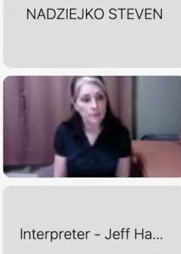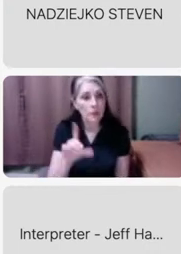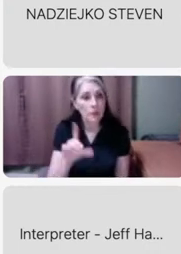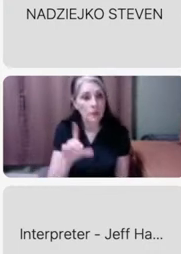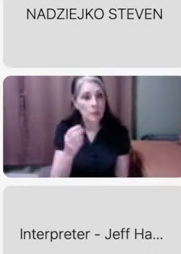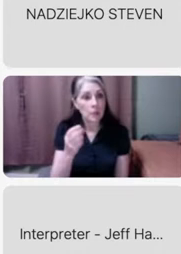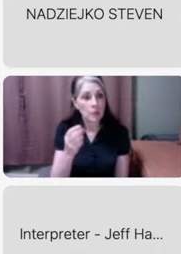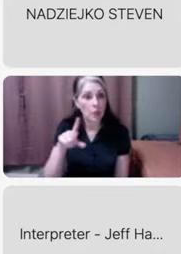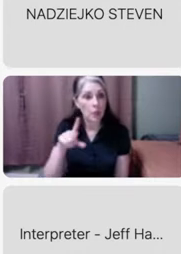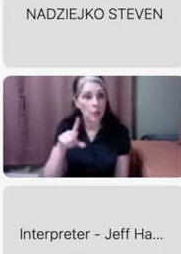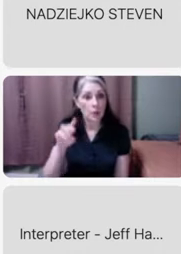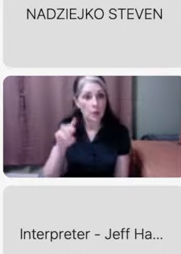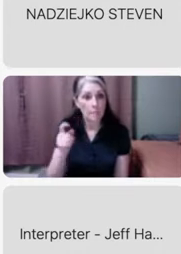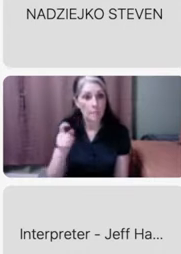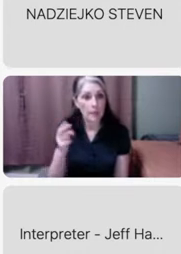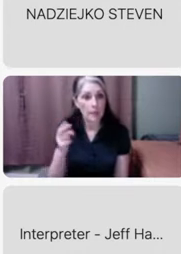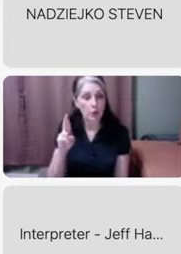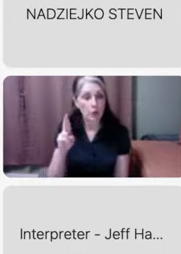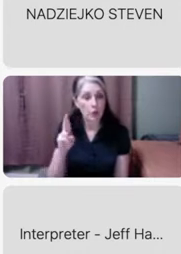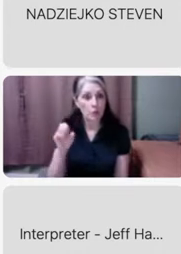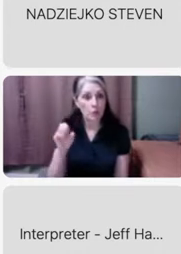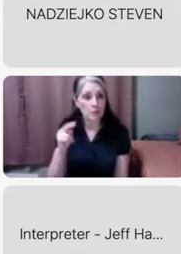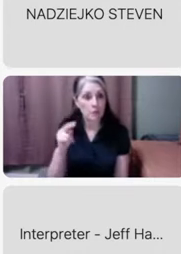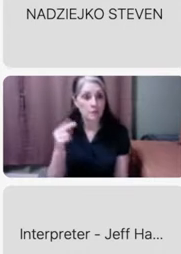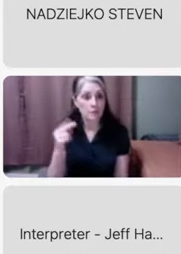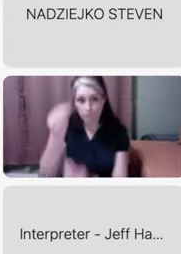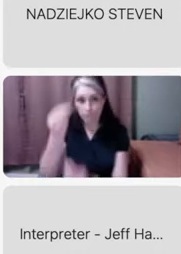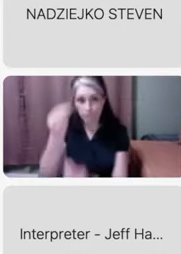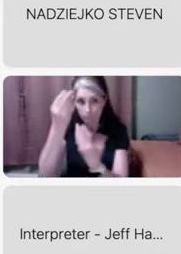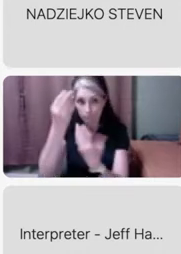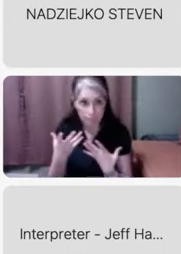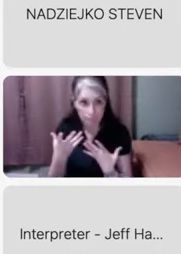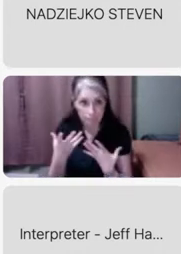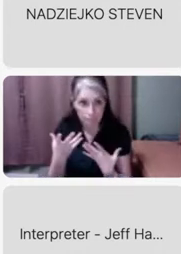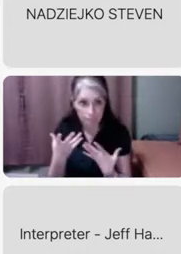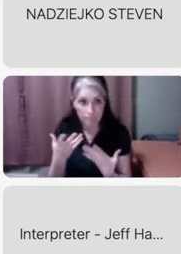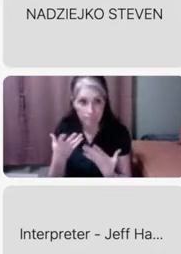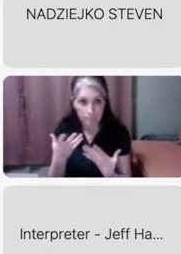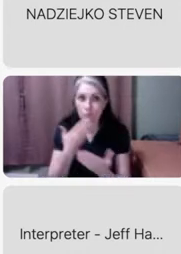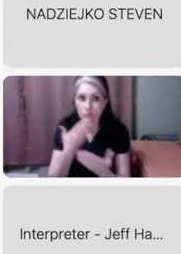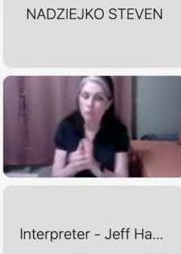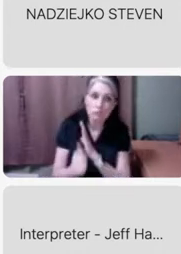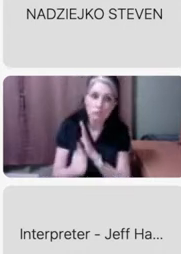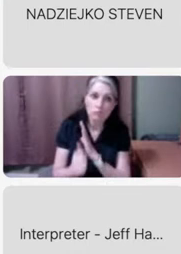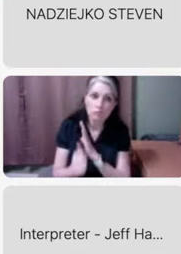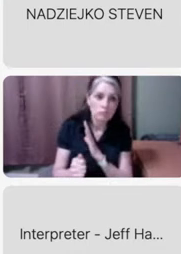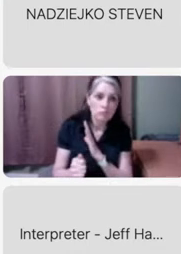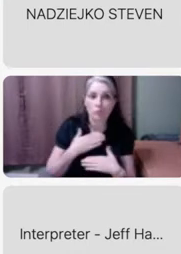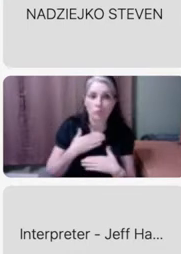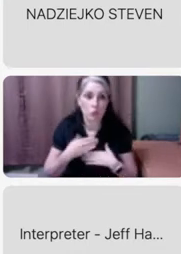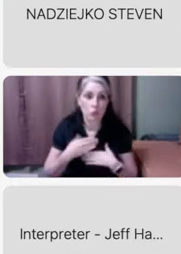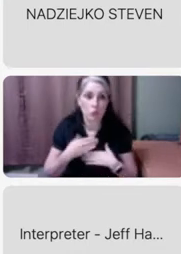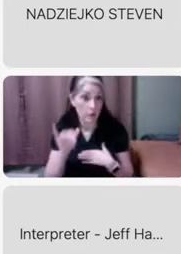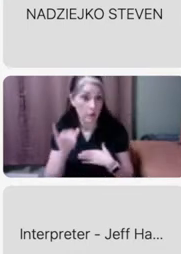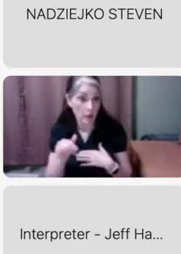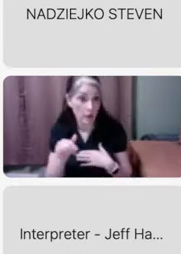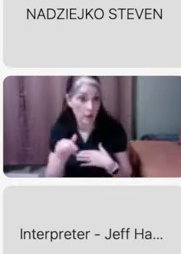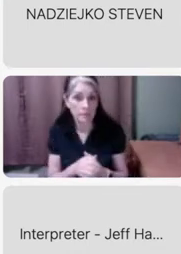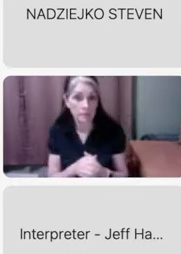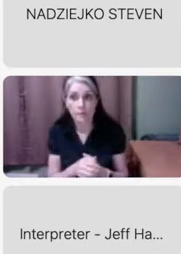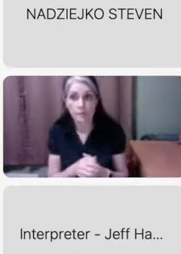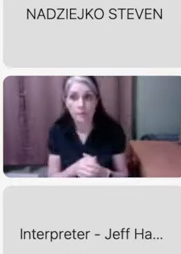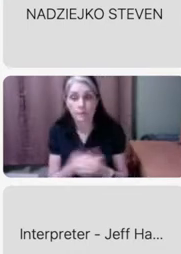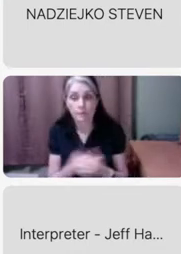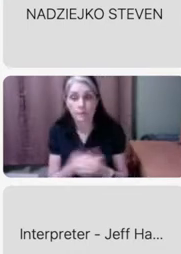for always keeping us in front you do a very very good job and i really appreciate that uh on what's coming up and